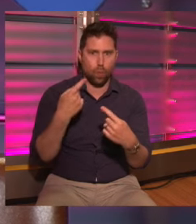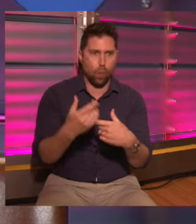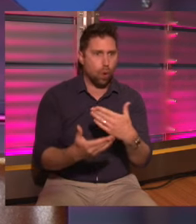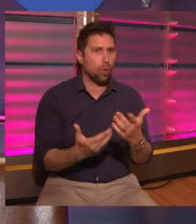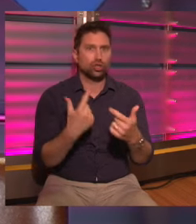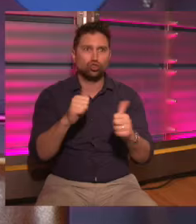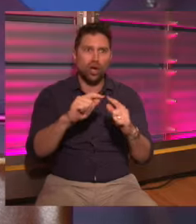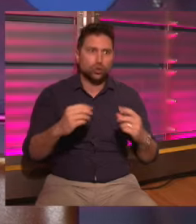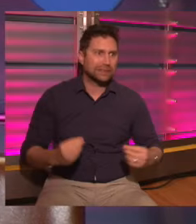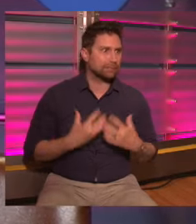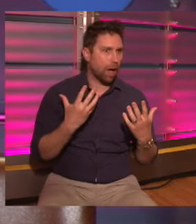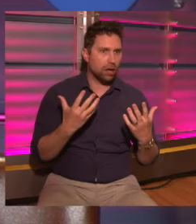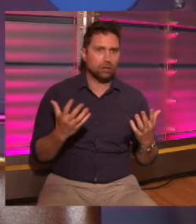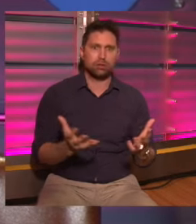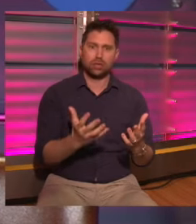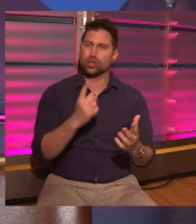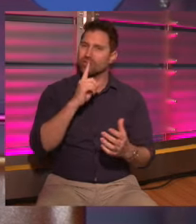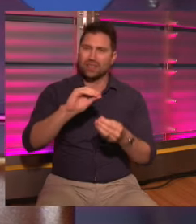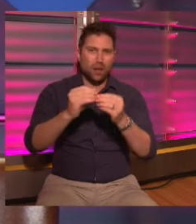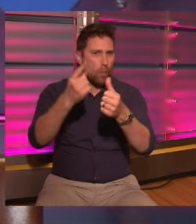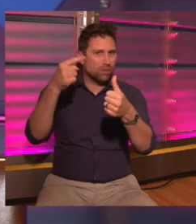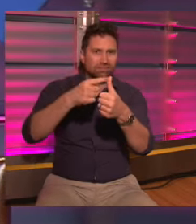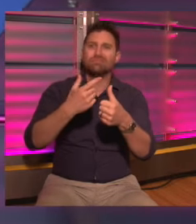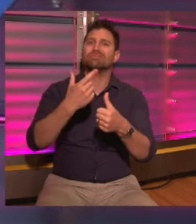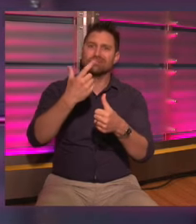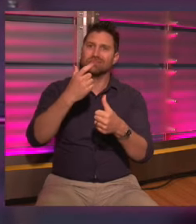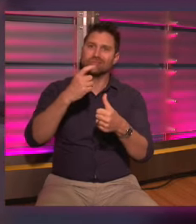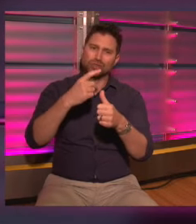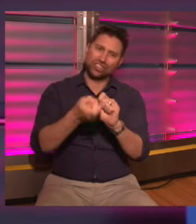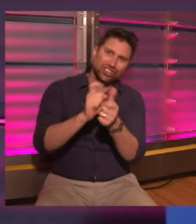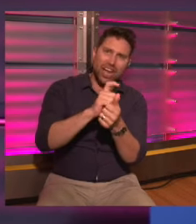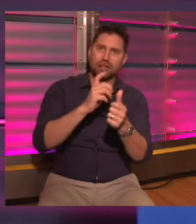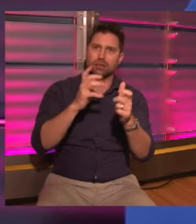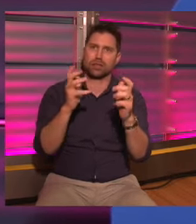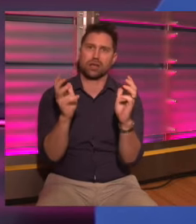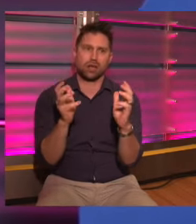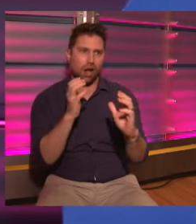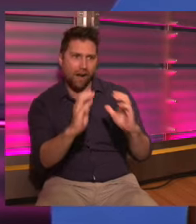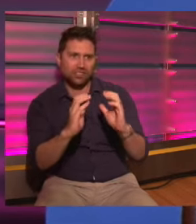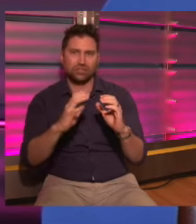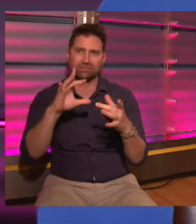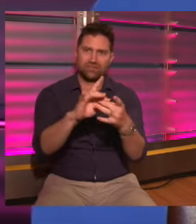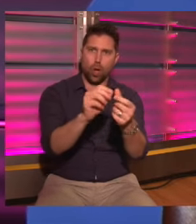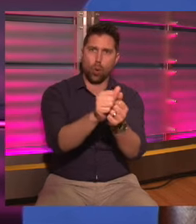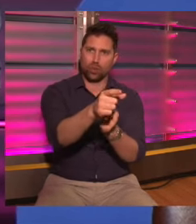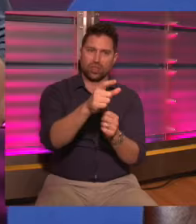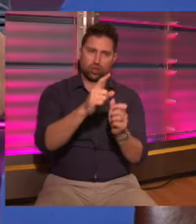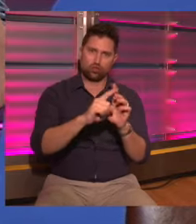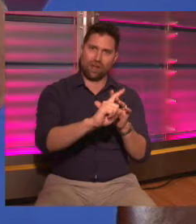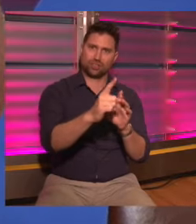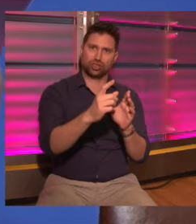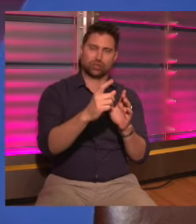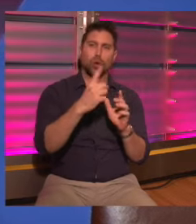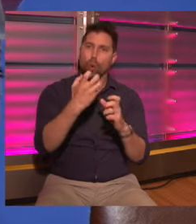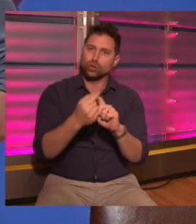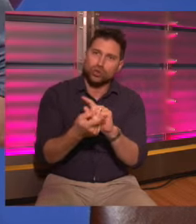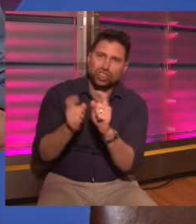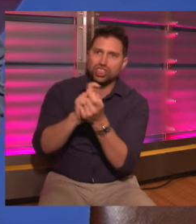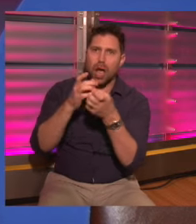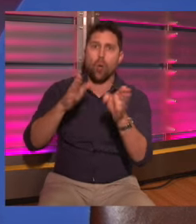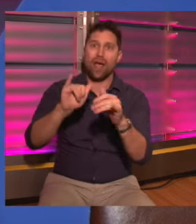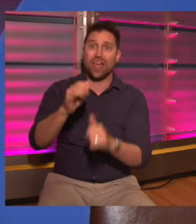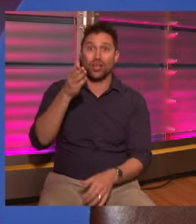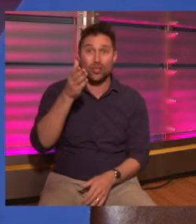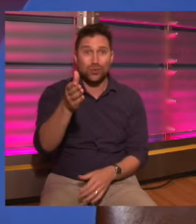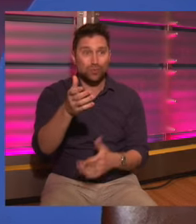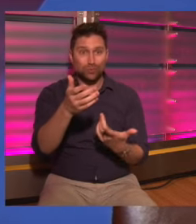inspire is, above all, number one is to try to change the conversation around refugees, to change the way that we view a